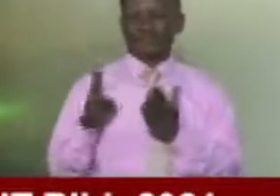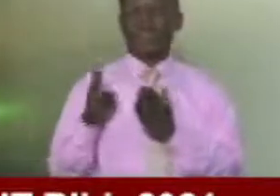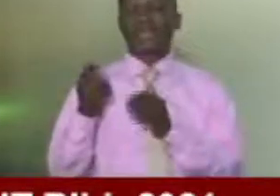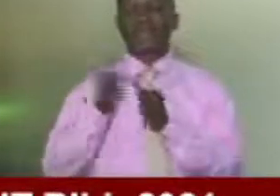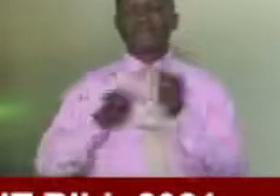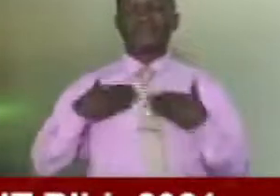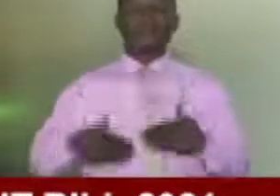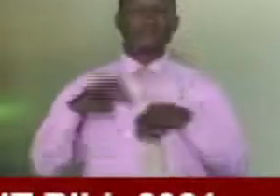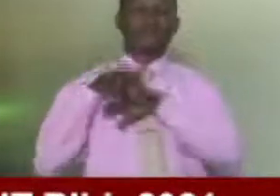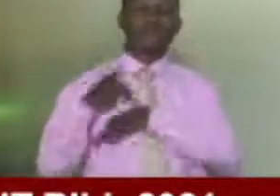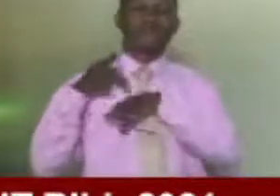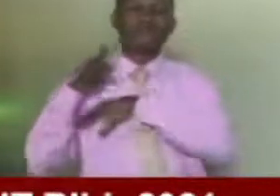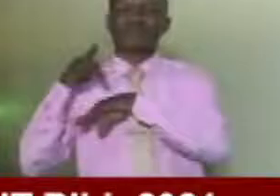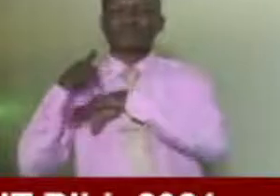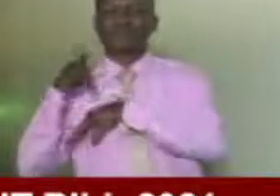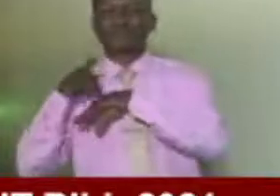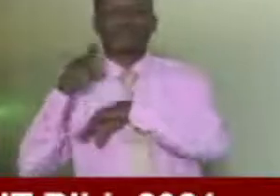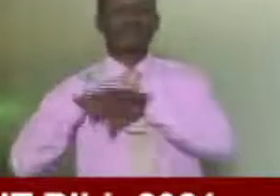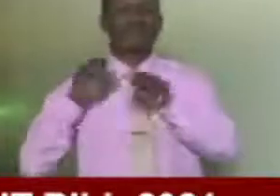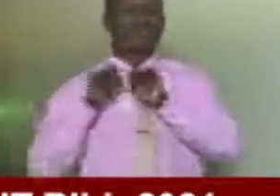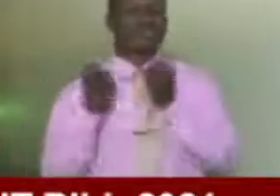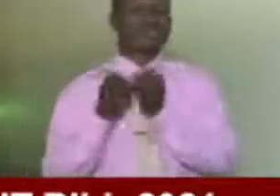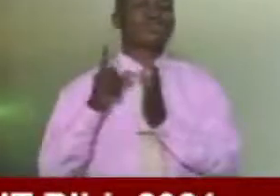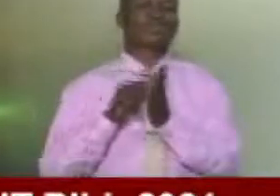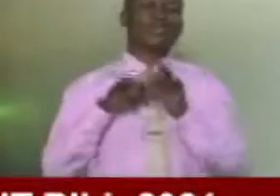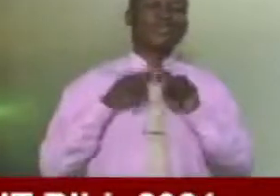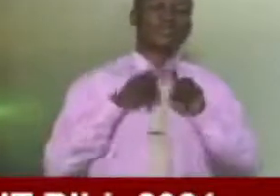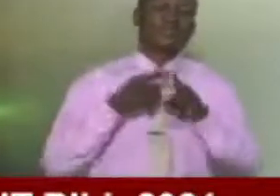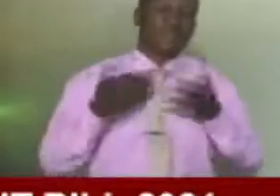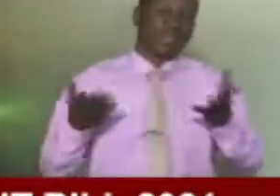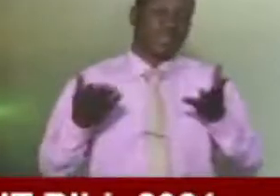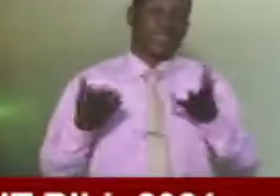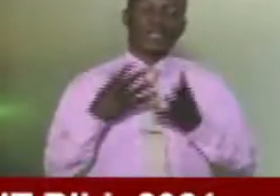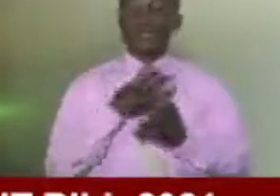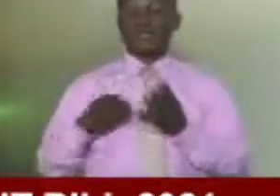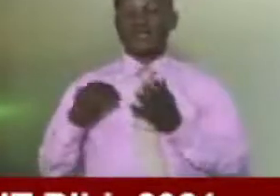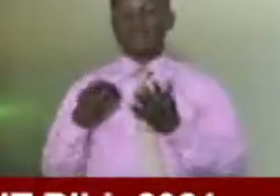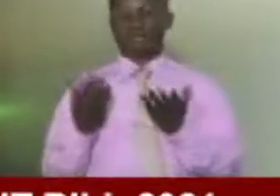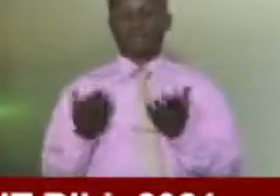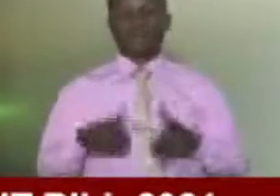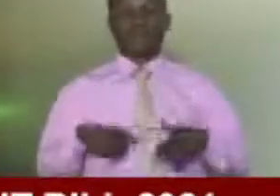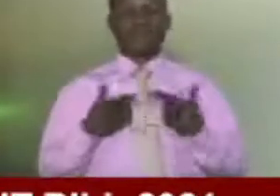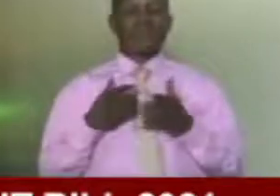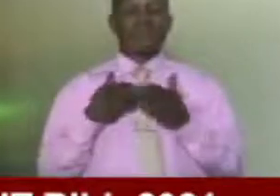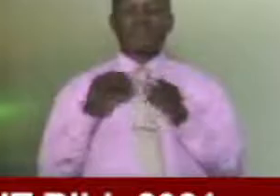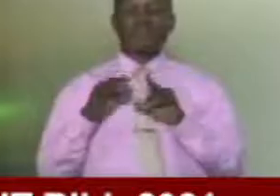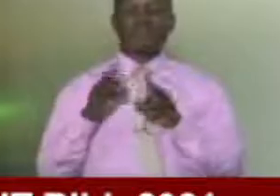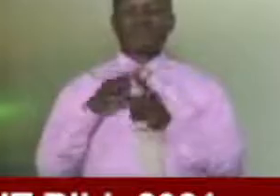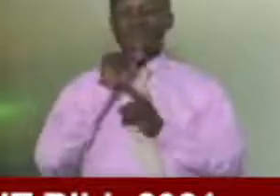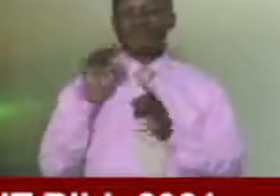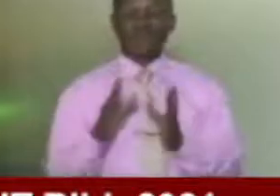throws out something in the social media, it is assumed that that is it. I live very close to Abuja. In fact, just 3 hours from life here, I get